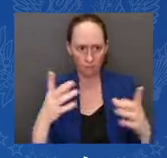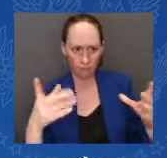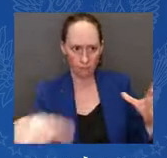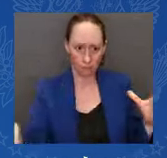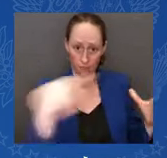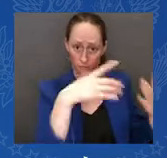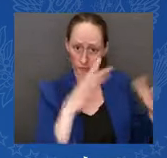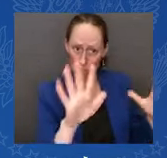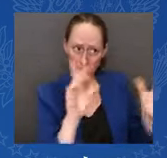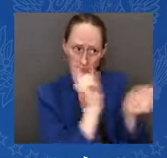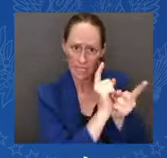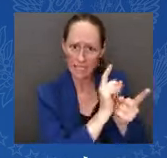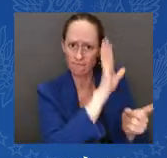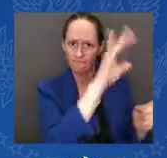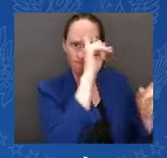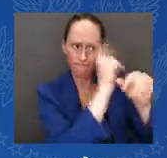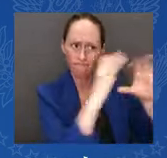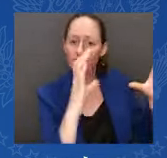and only then,